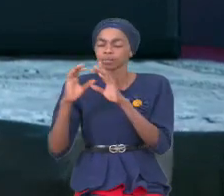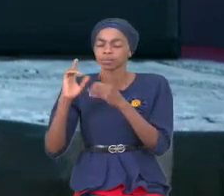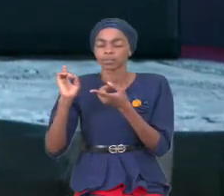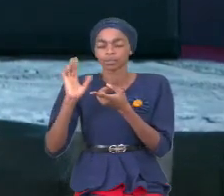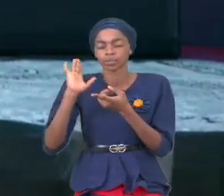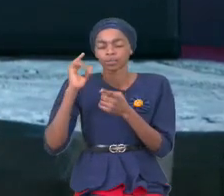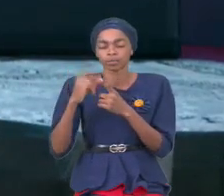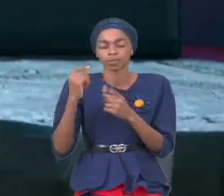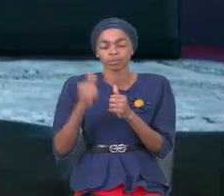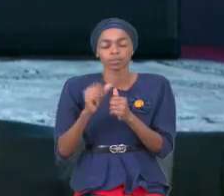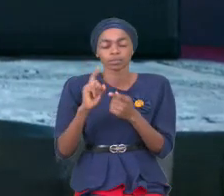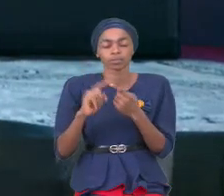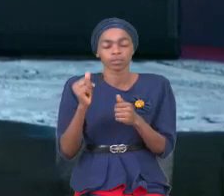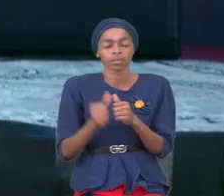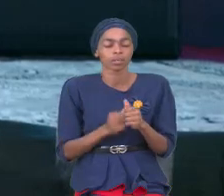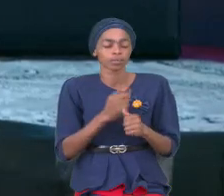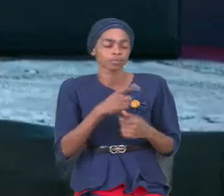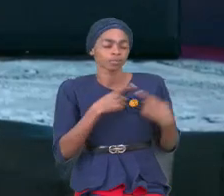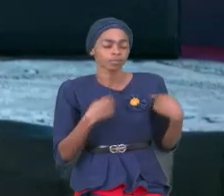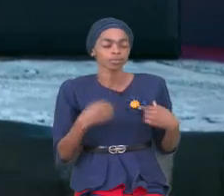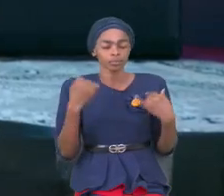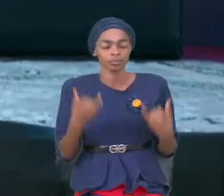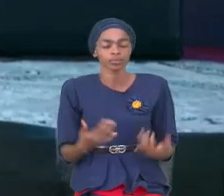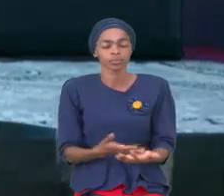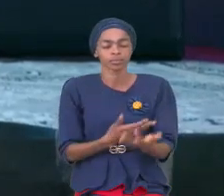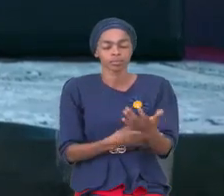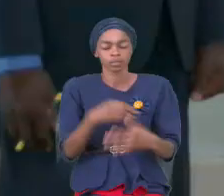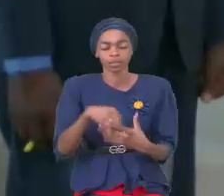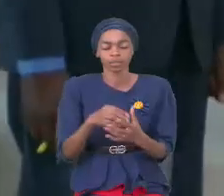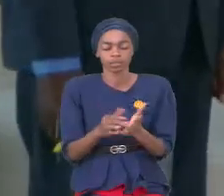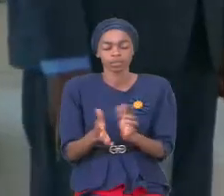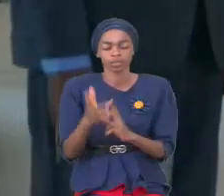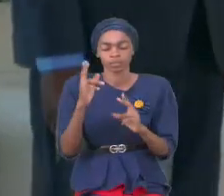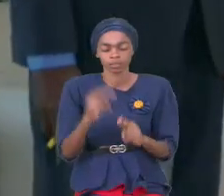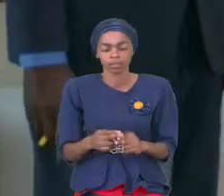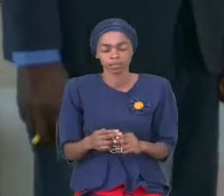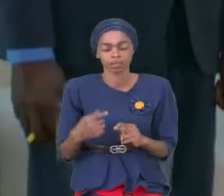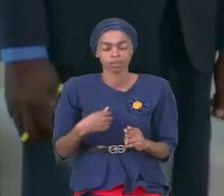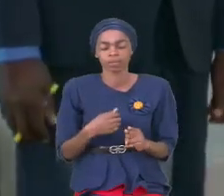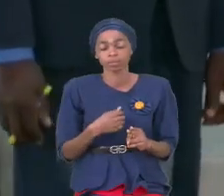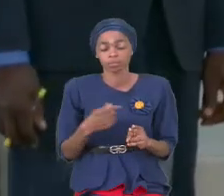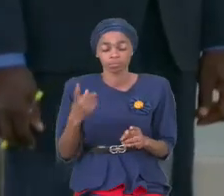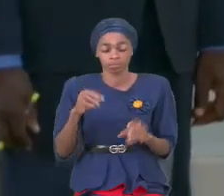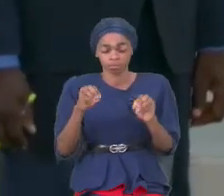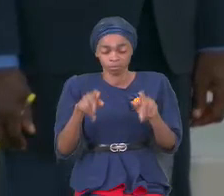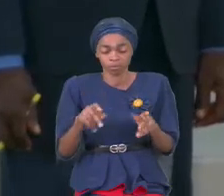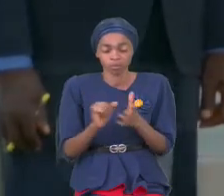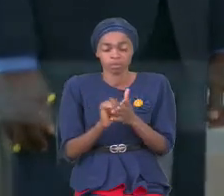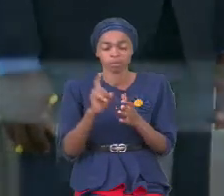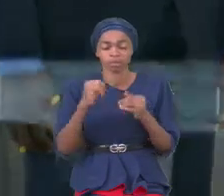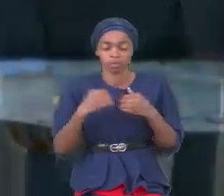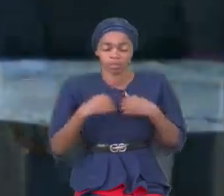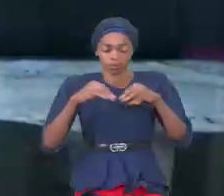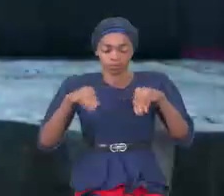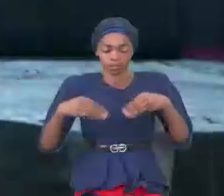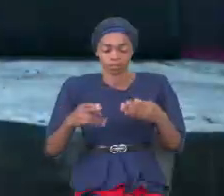every heart, even this morning, in Jesus' name. The privilege you have given us, the chance you have given